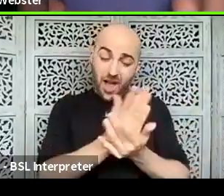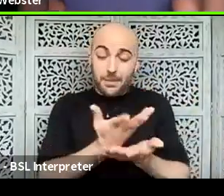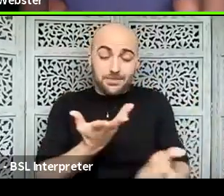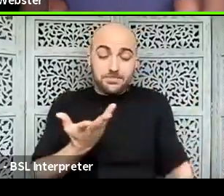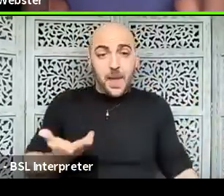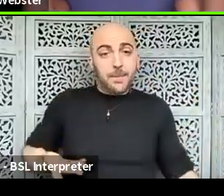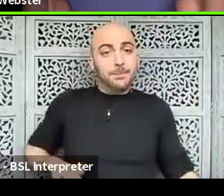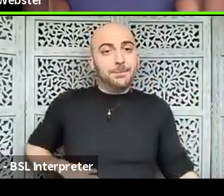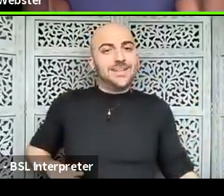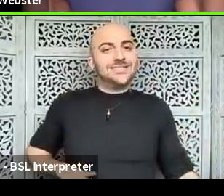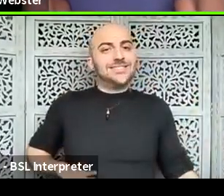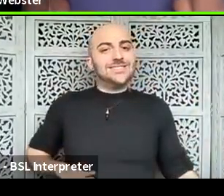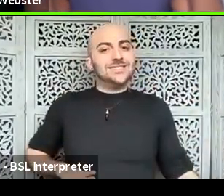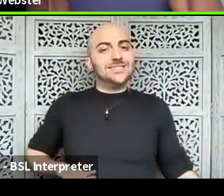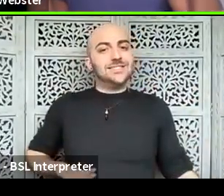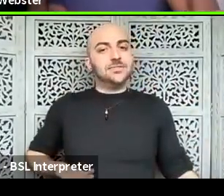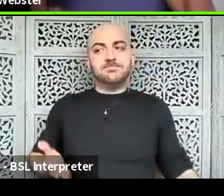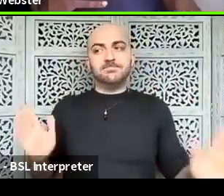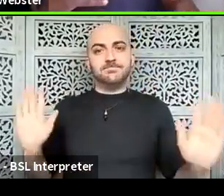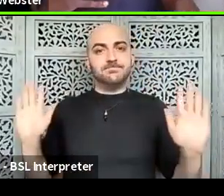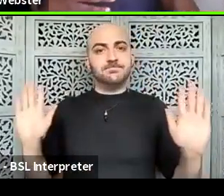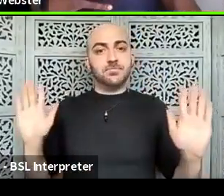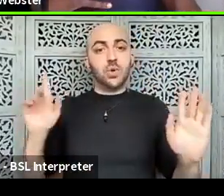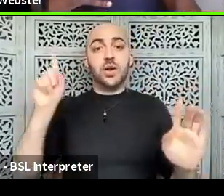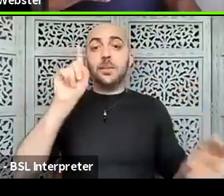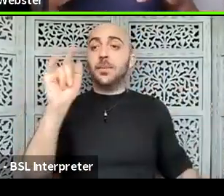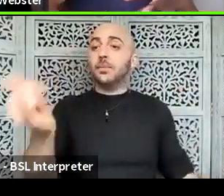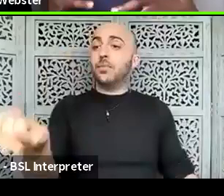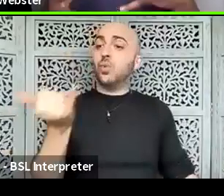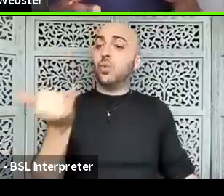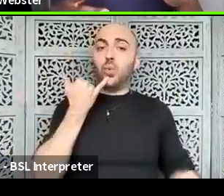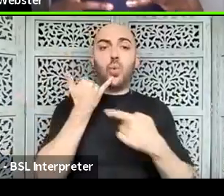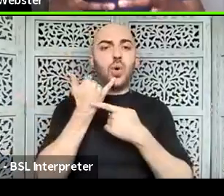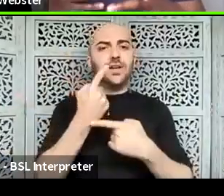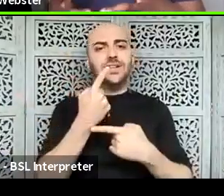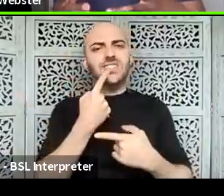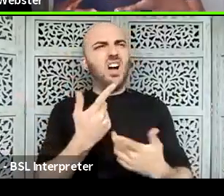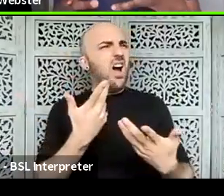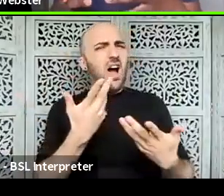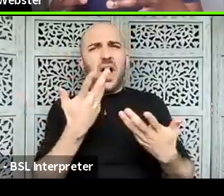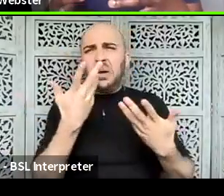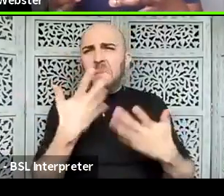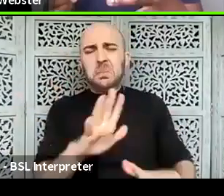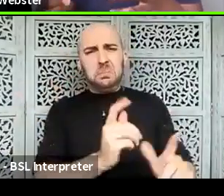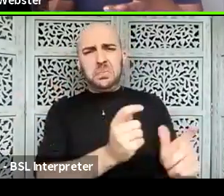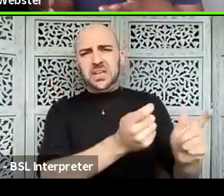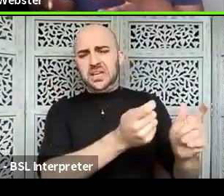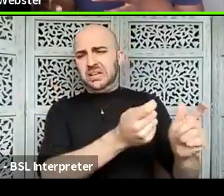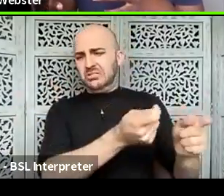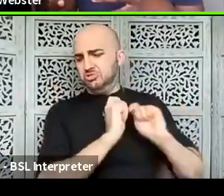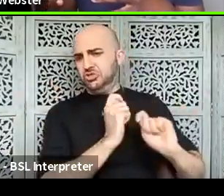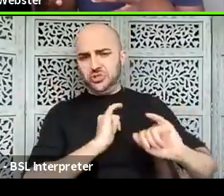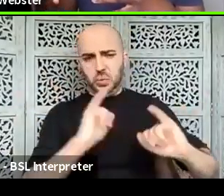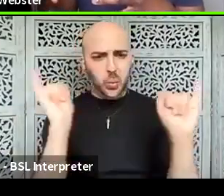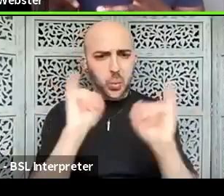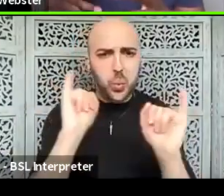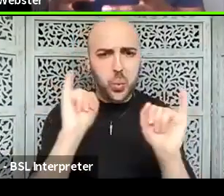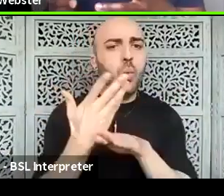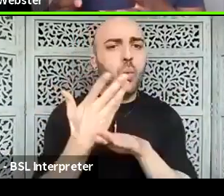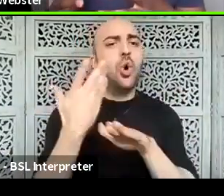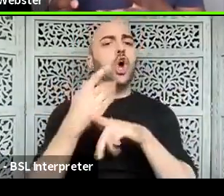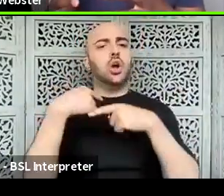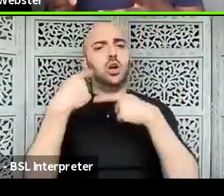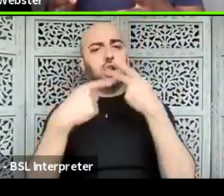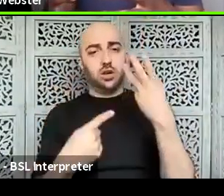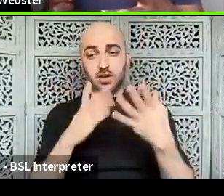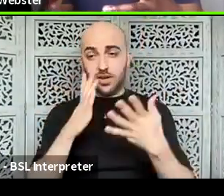I think a lot of when people call me up and kind of talk about the ways they've been kind of aggrieved at work and stuff, I think a lot of the